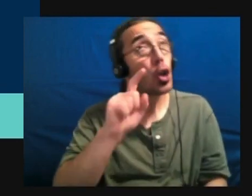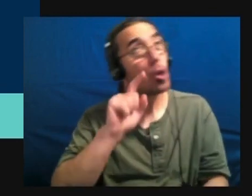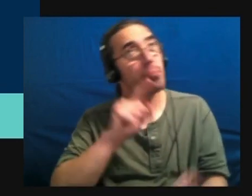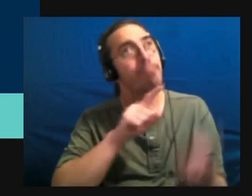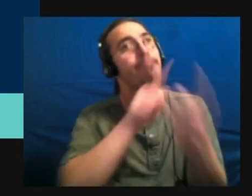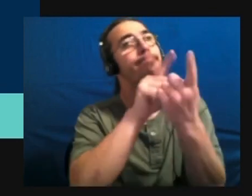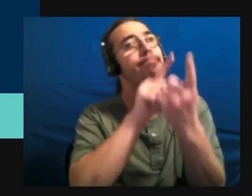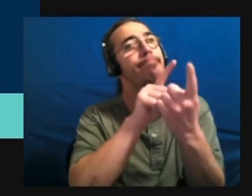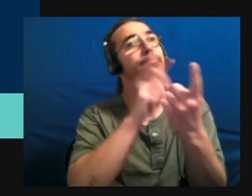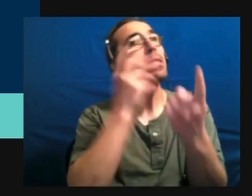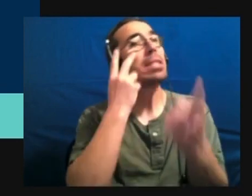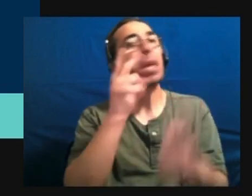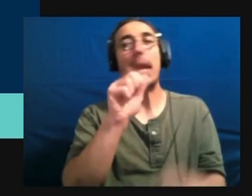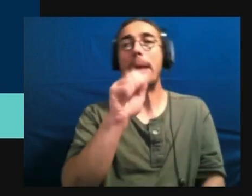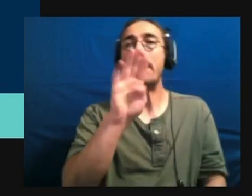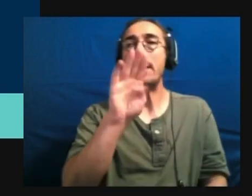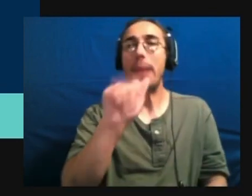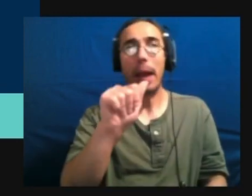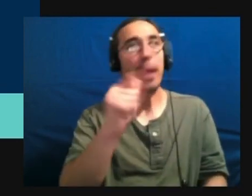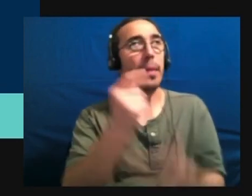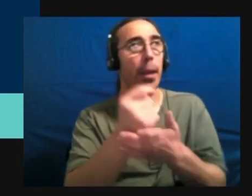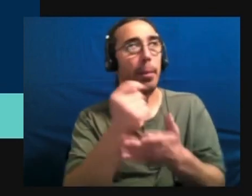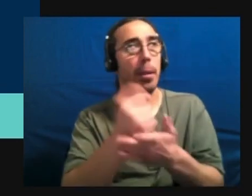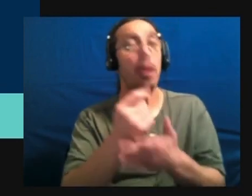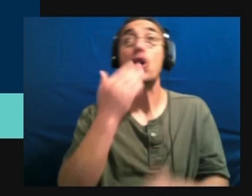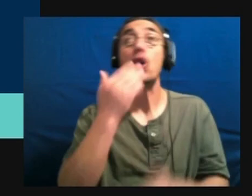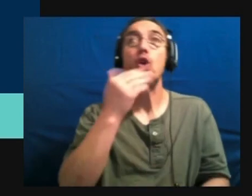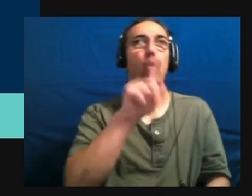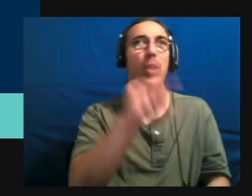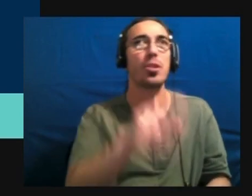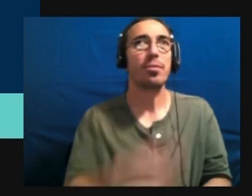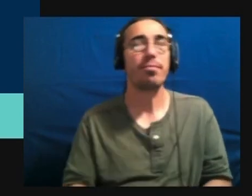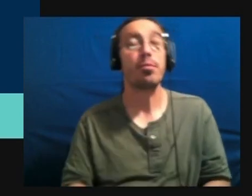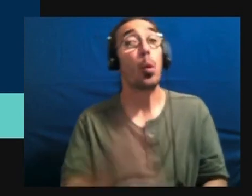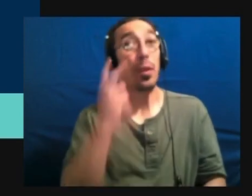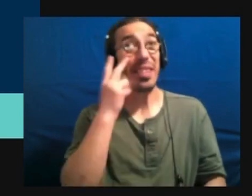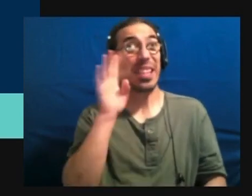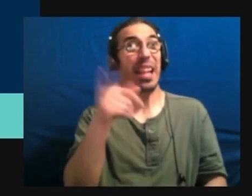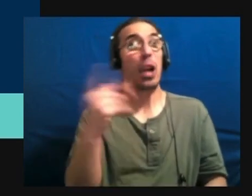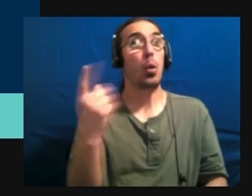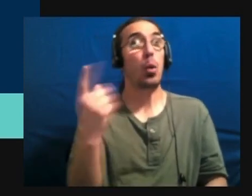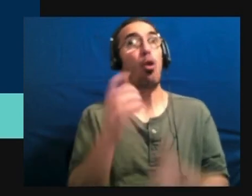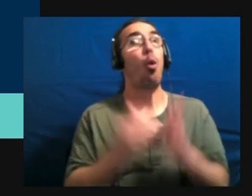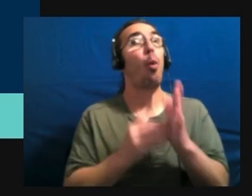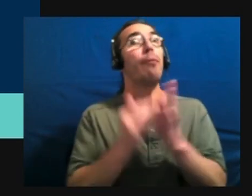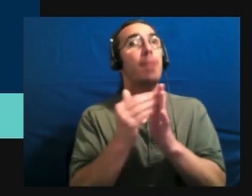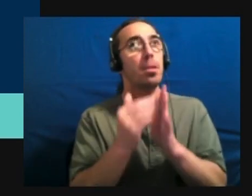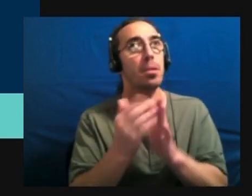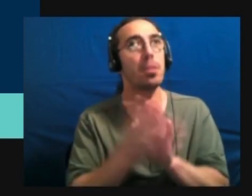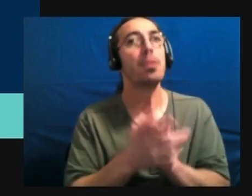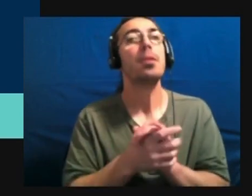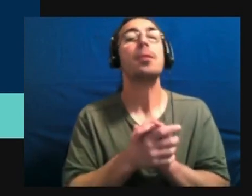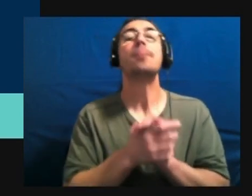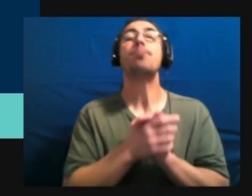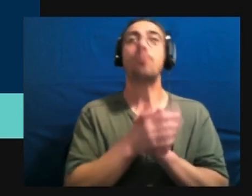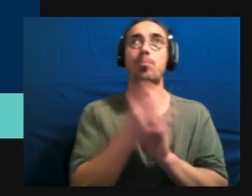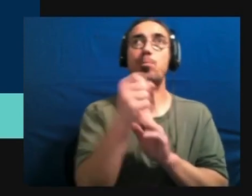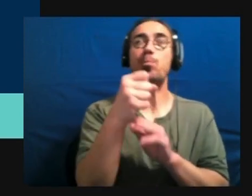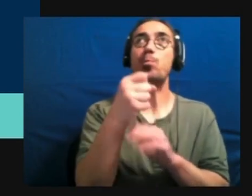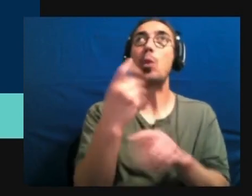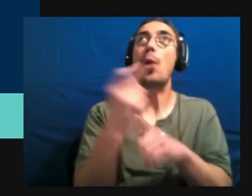That's a really good question. We get this a lot. Yeah, we do get it a lot. I think the